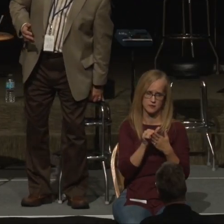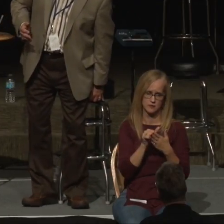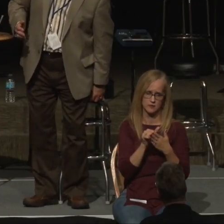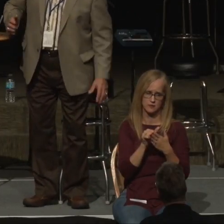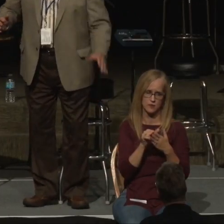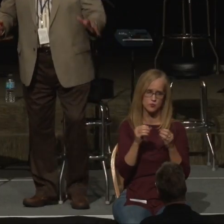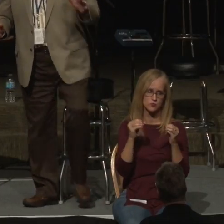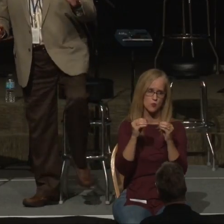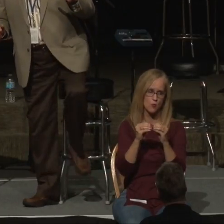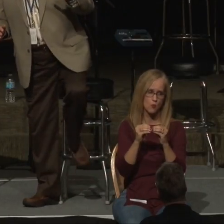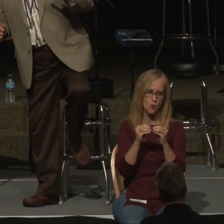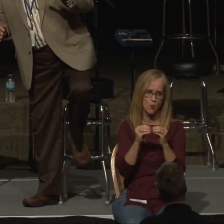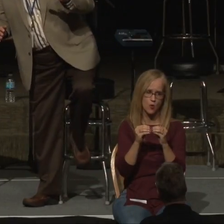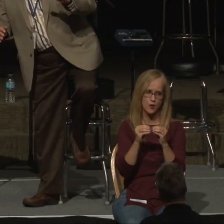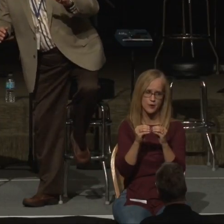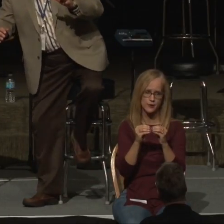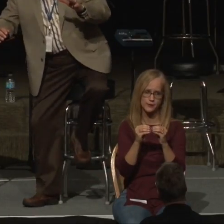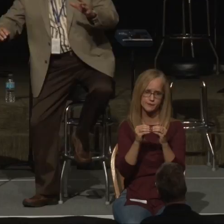there's more